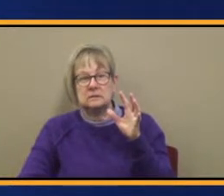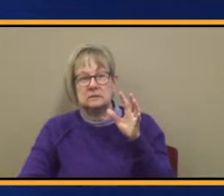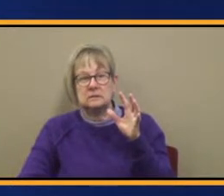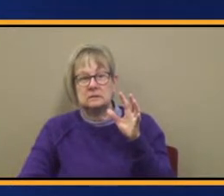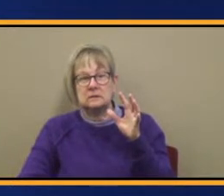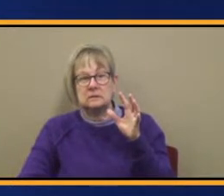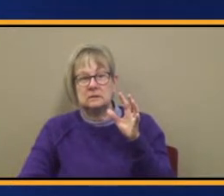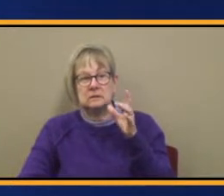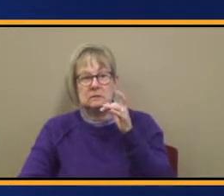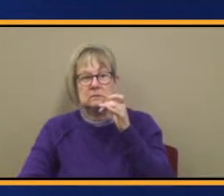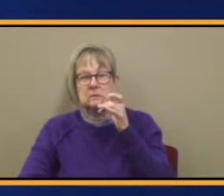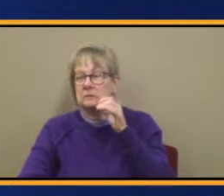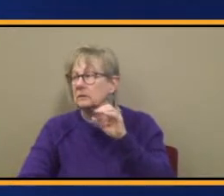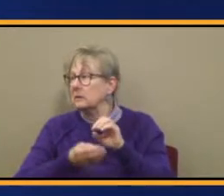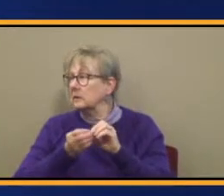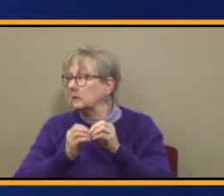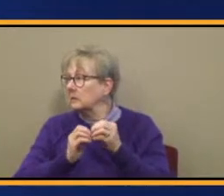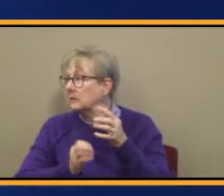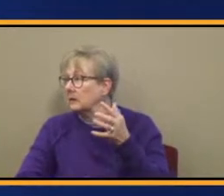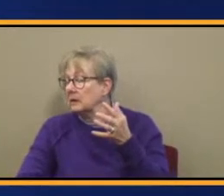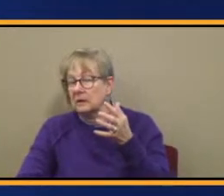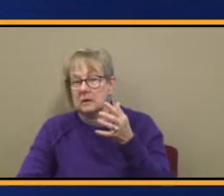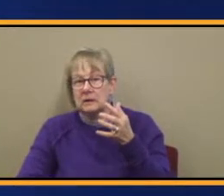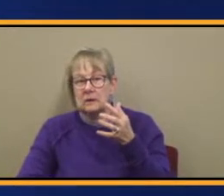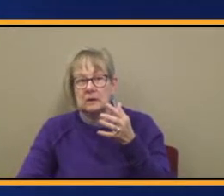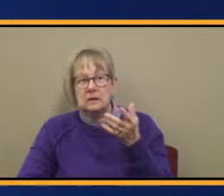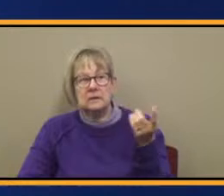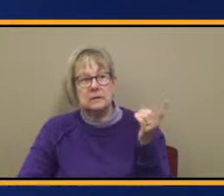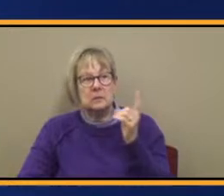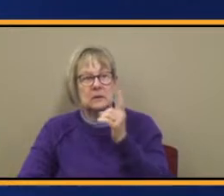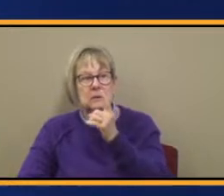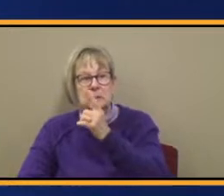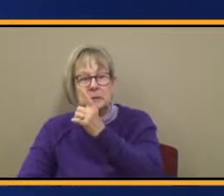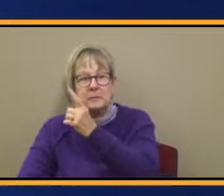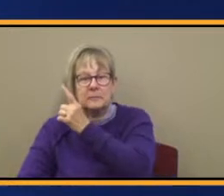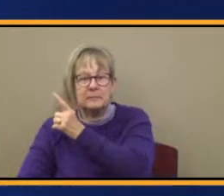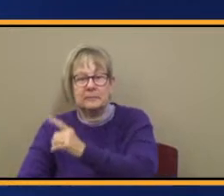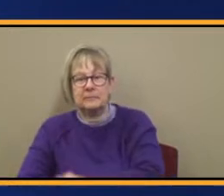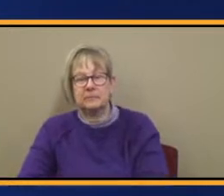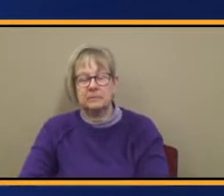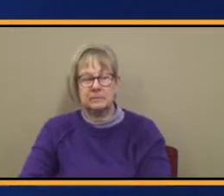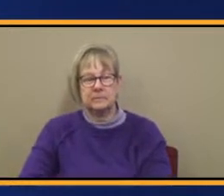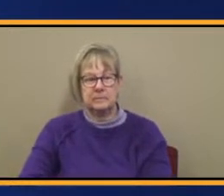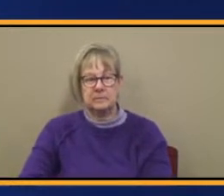No, hold on. He's coming up.